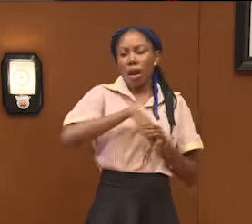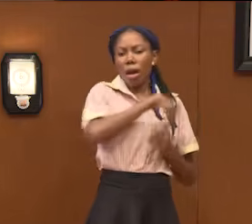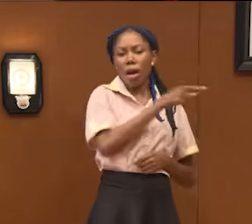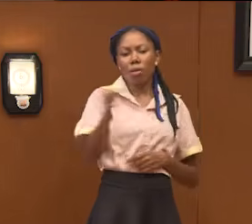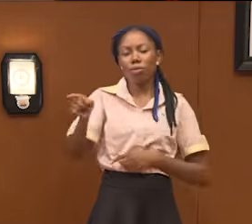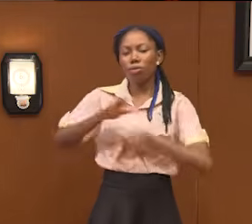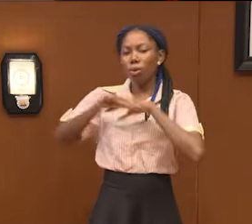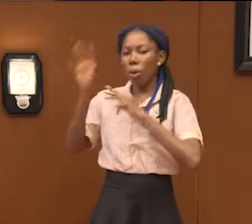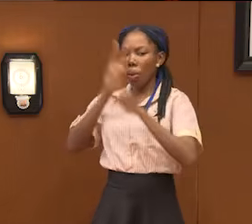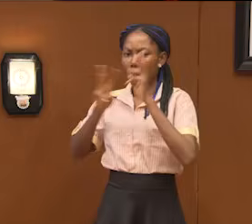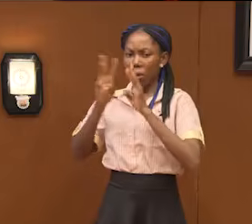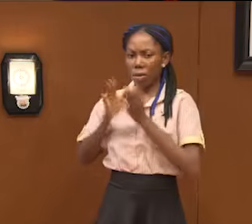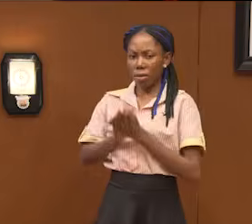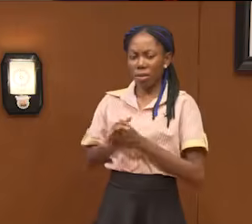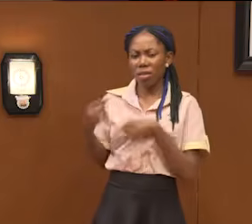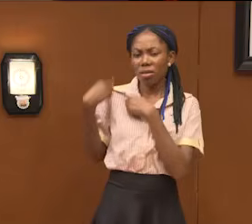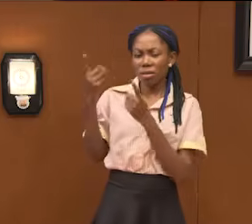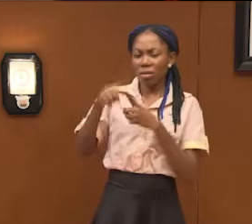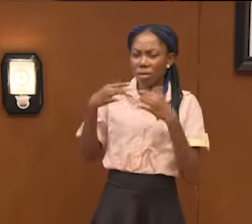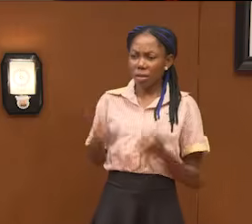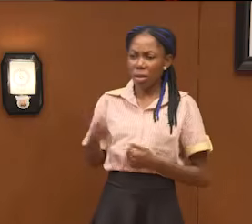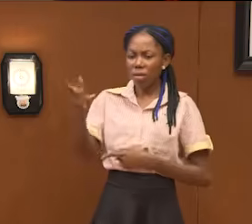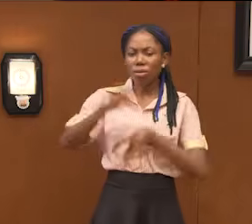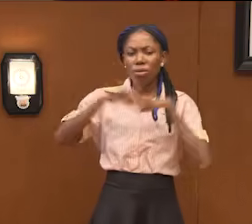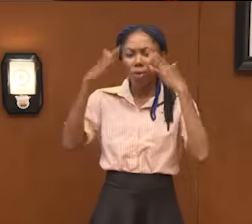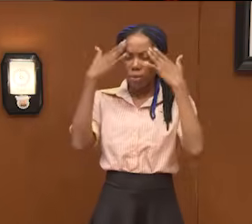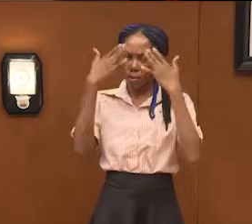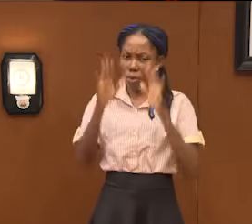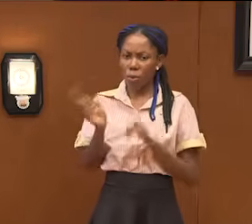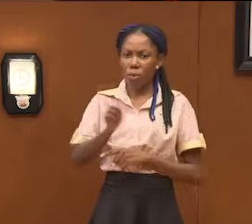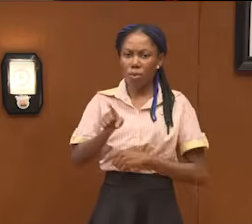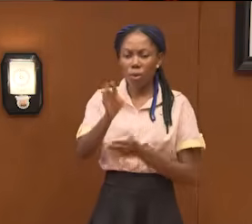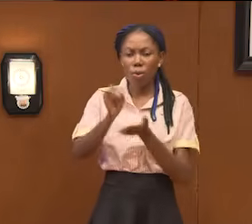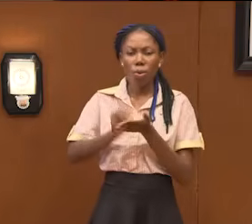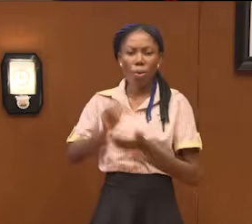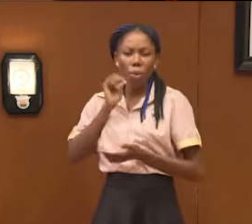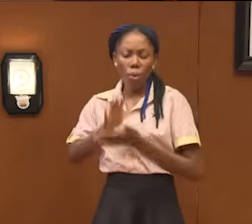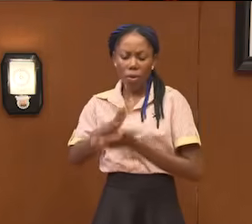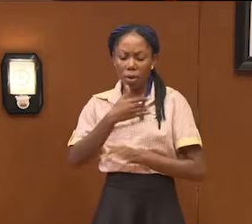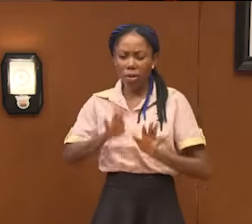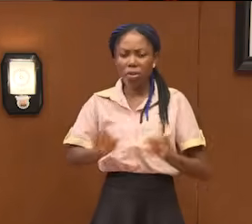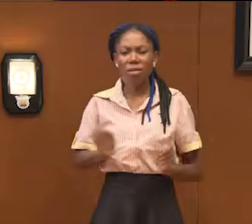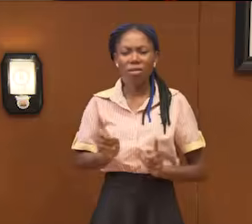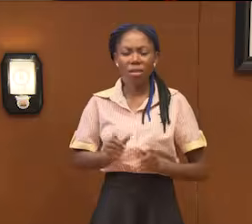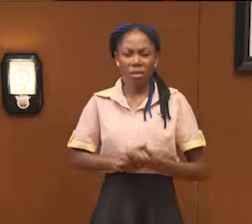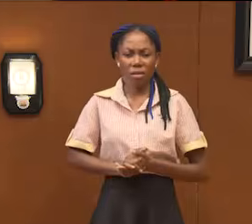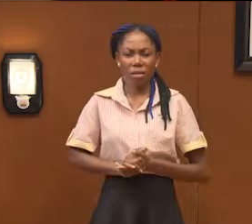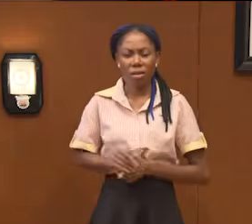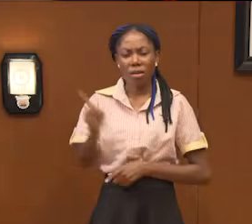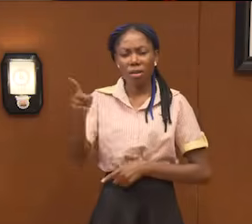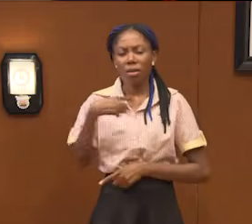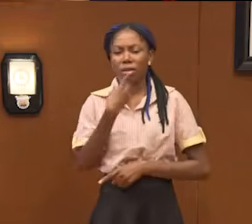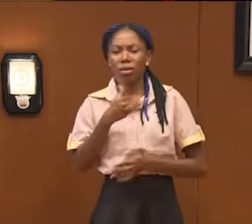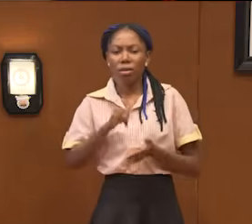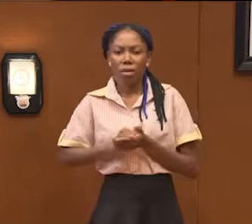not bother again. I don't know where they are since then. I've been calling her number. So we are talking. I call her sister. What happened? I just said, they just parking, but